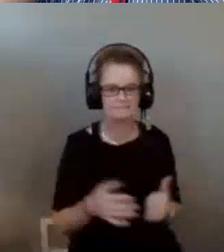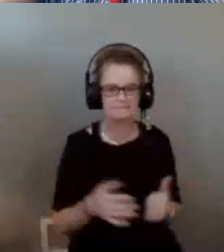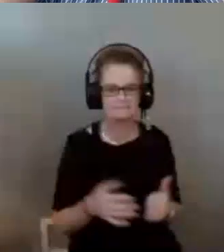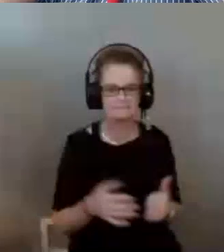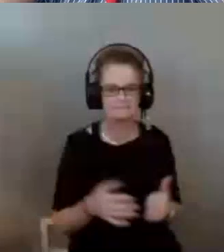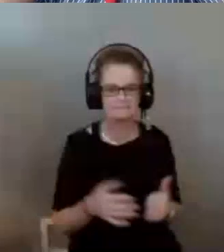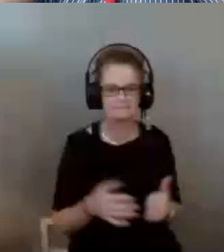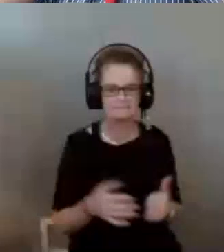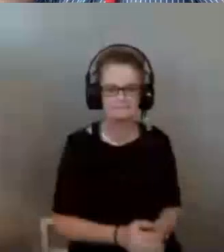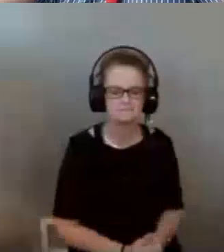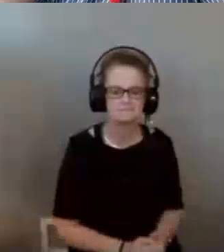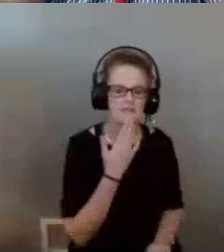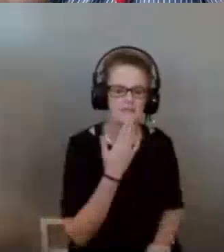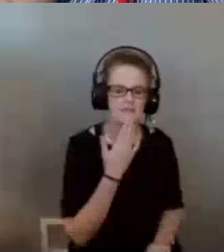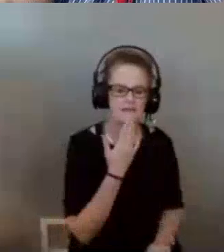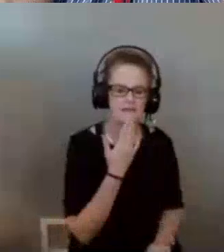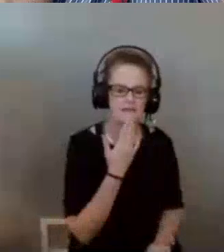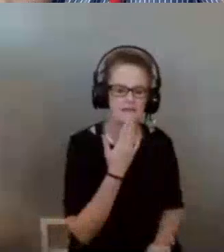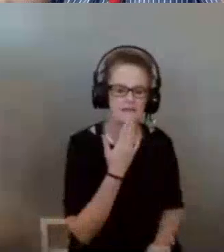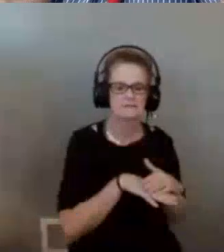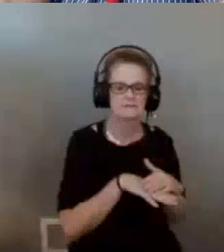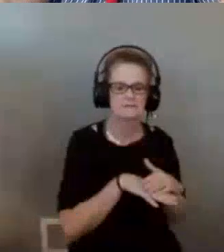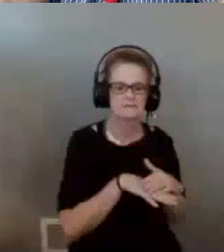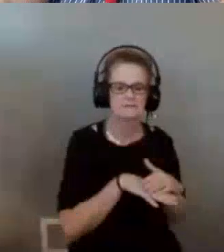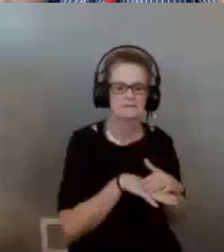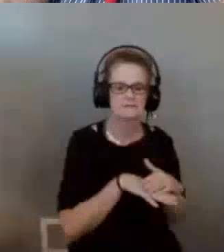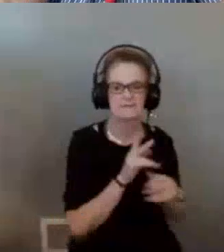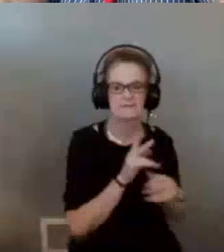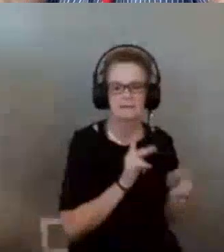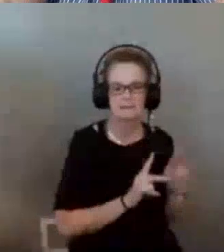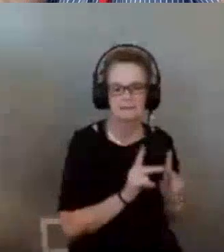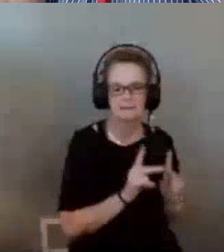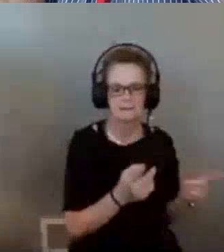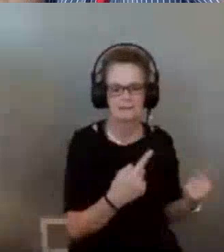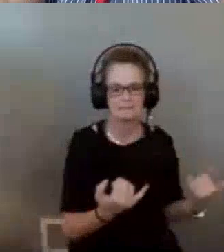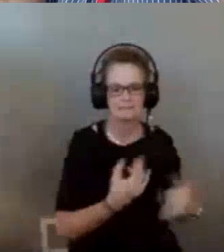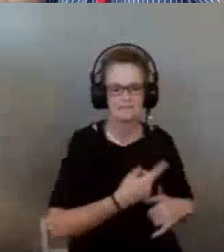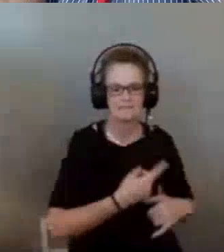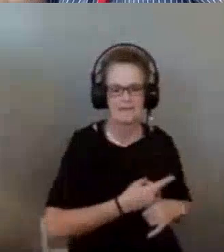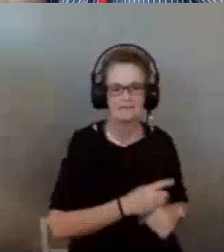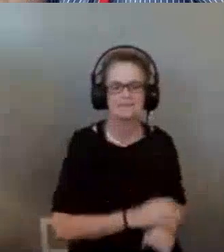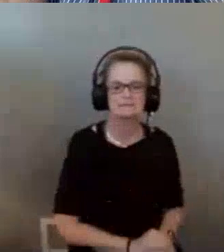I want to thank our accessibility people who came today.